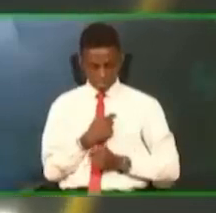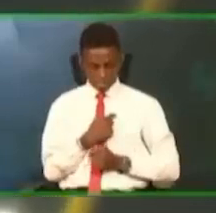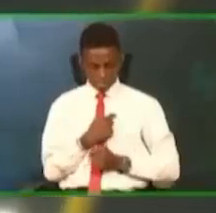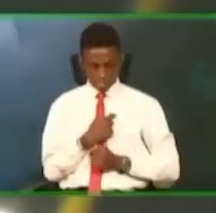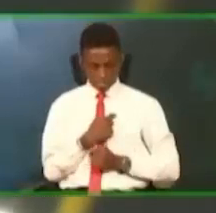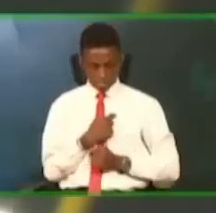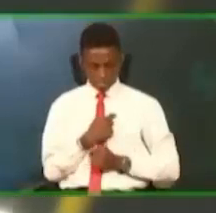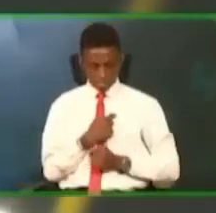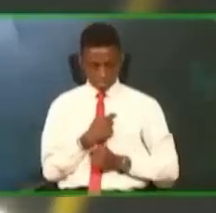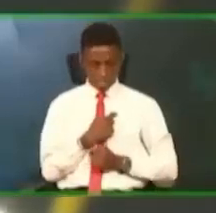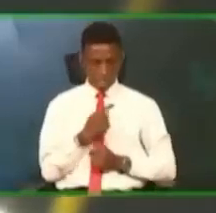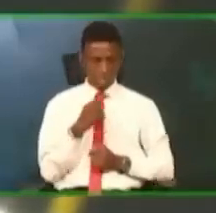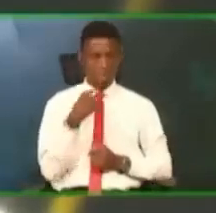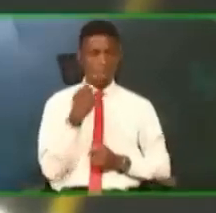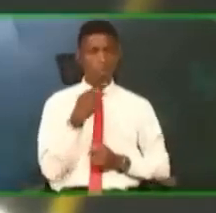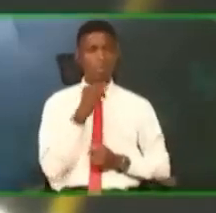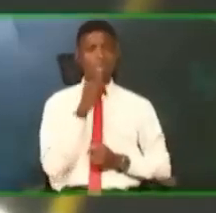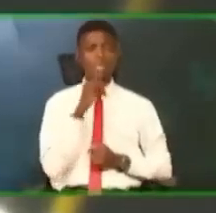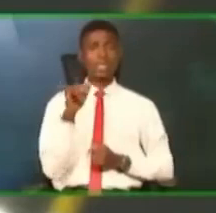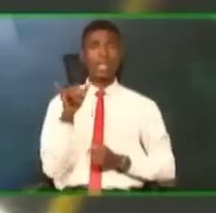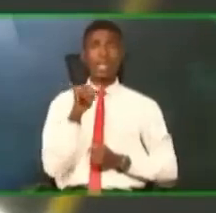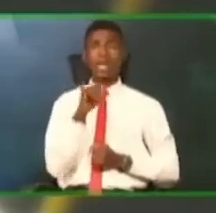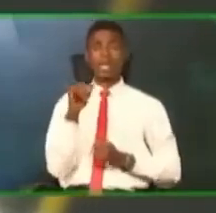Who is like him?